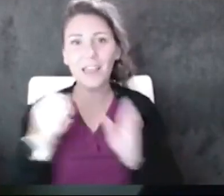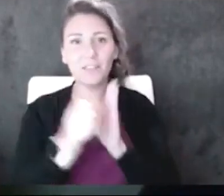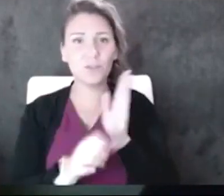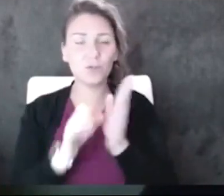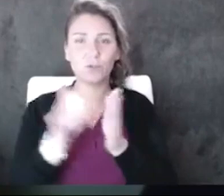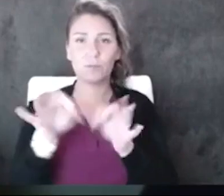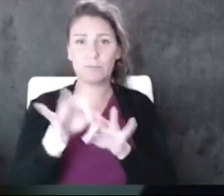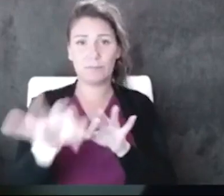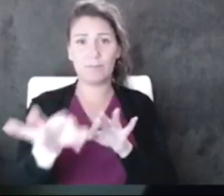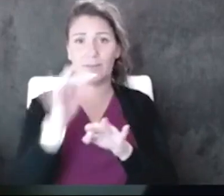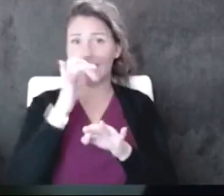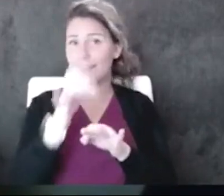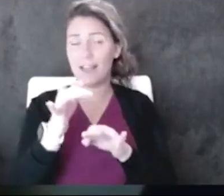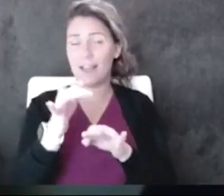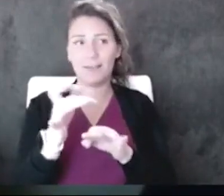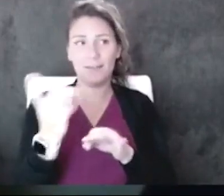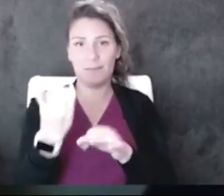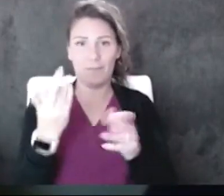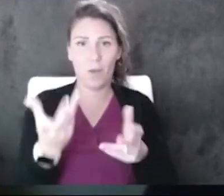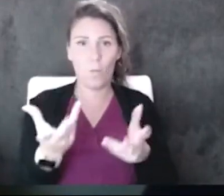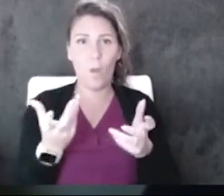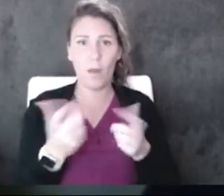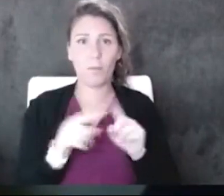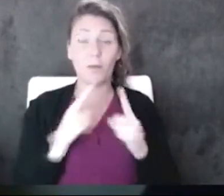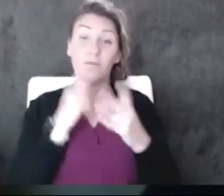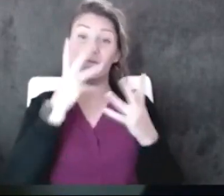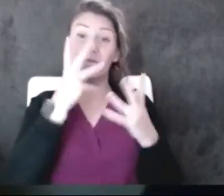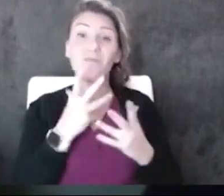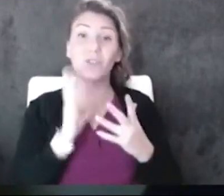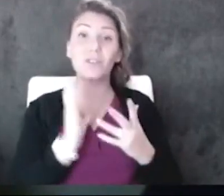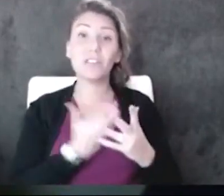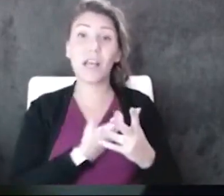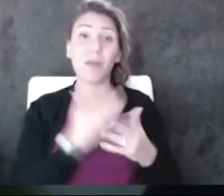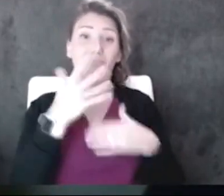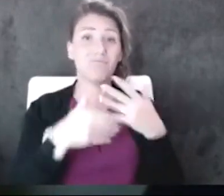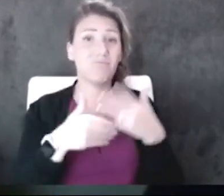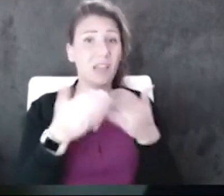That's not something that we want. But unfortunately, if our blood supply doesn't